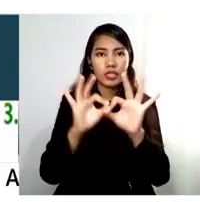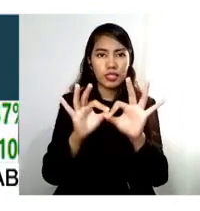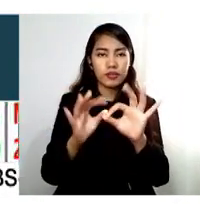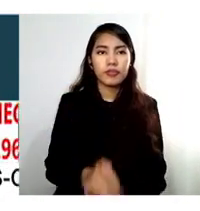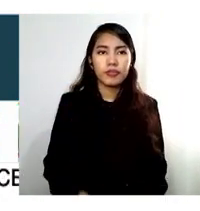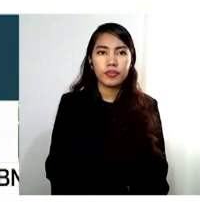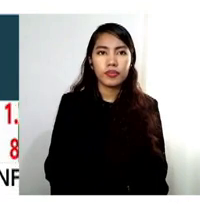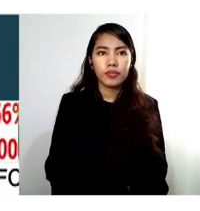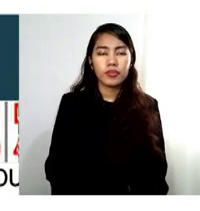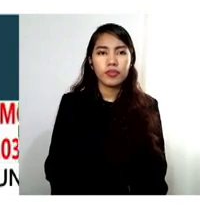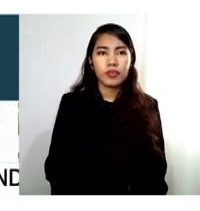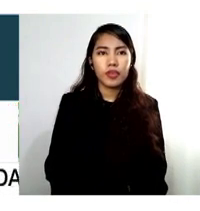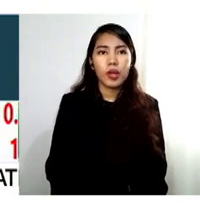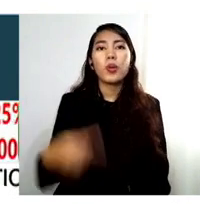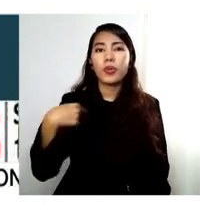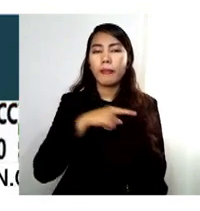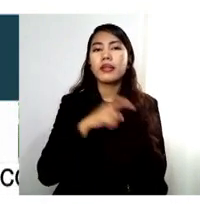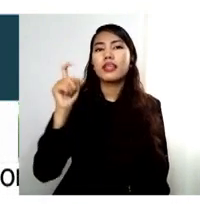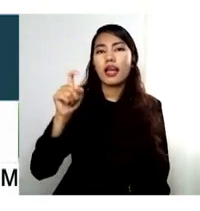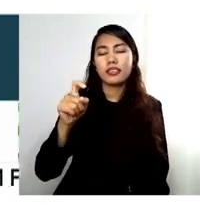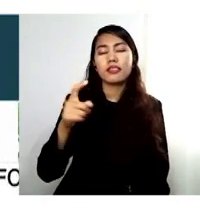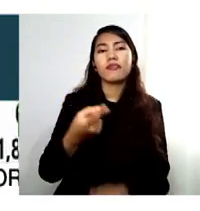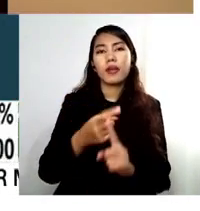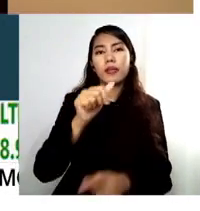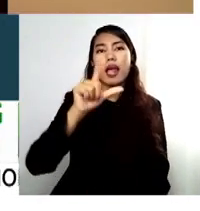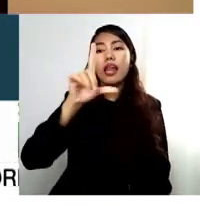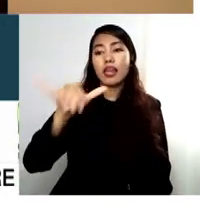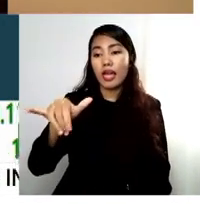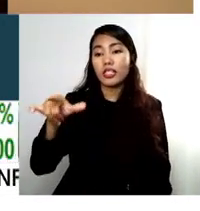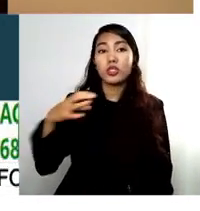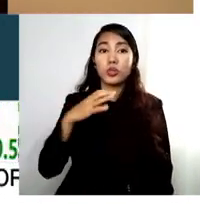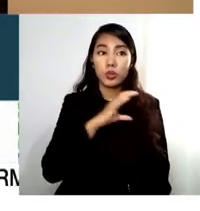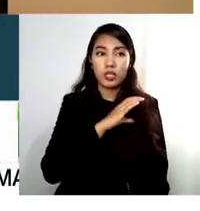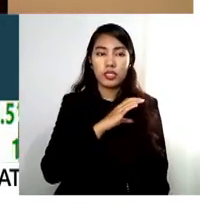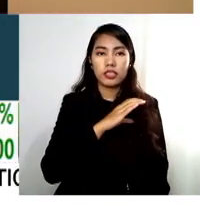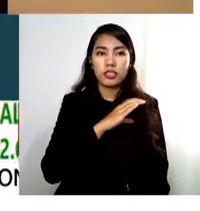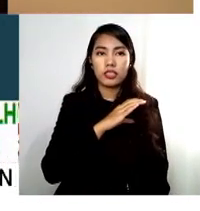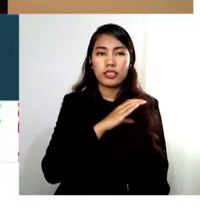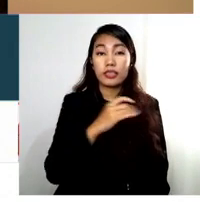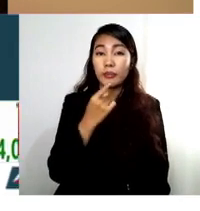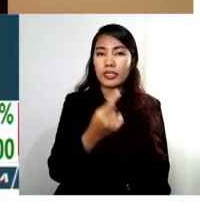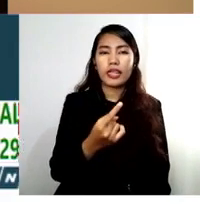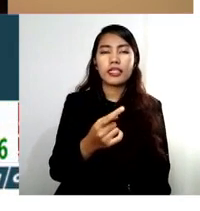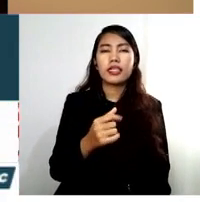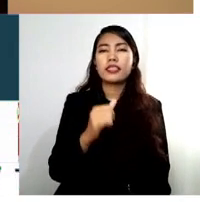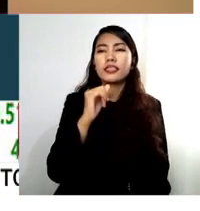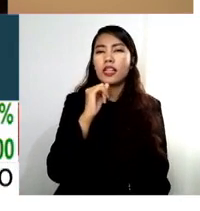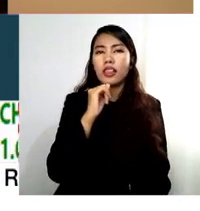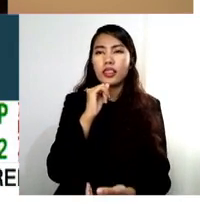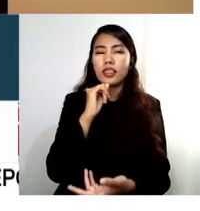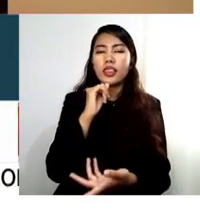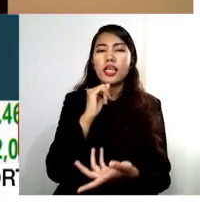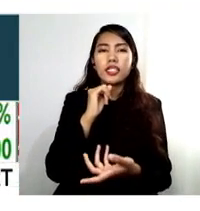has asked from our allies in the House of Representatives. In fact, he says it's non-negotiable. The budget has to be passed on